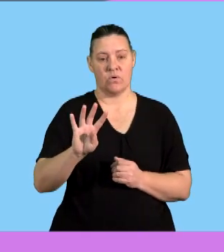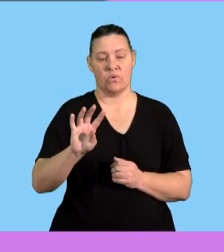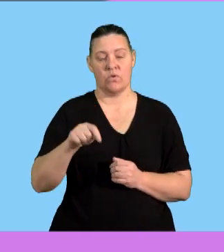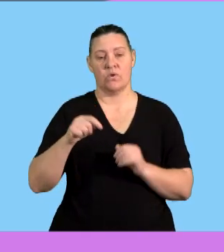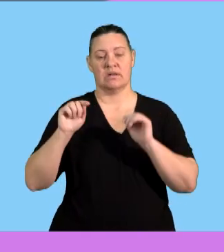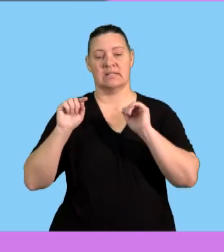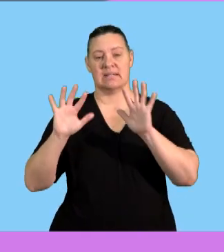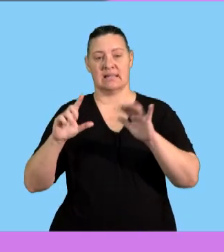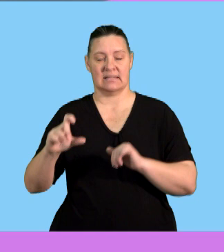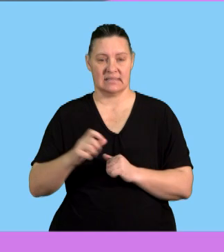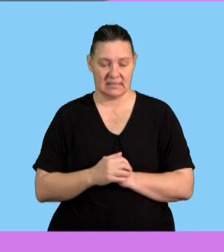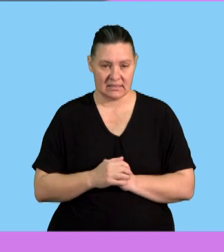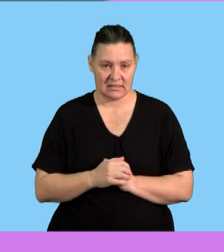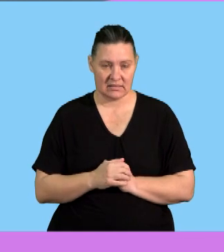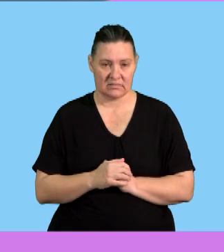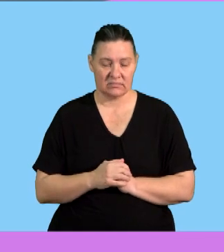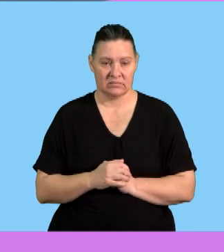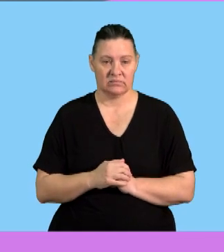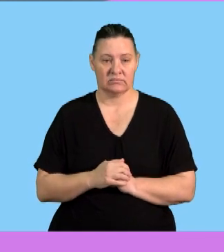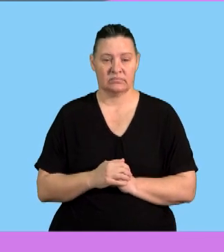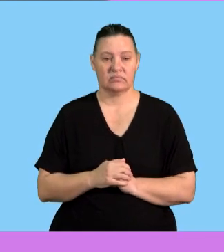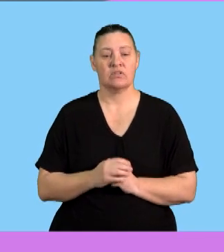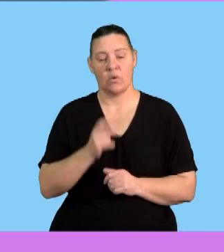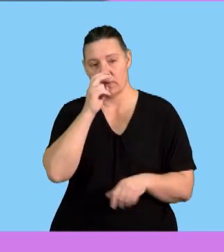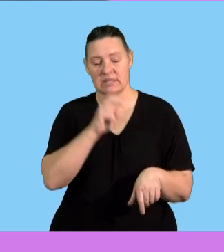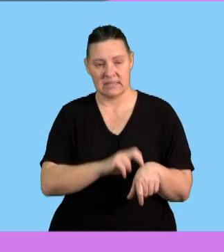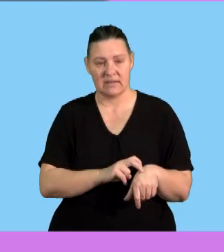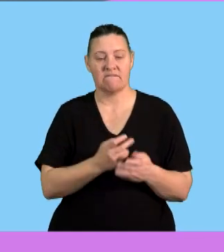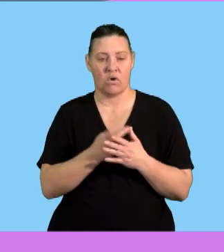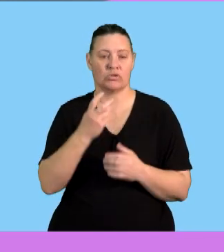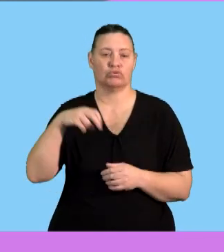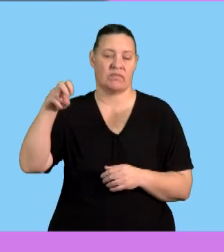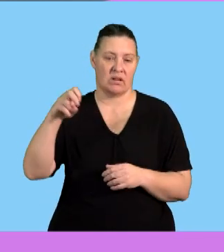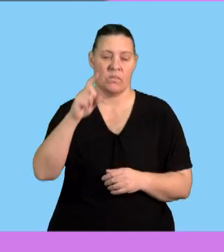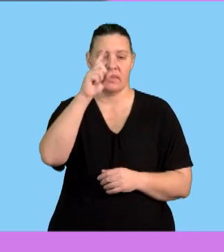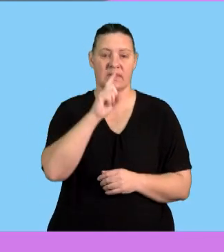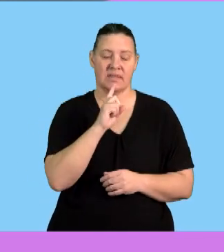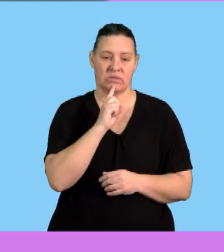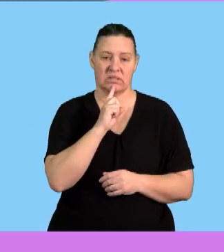3,084.10 cents. So this is the amount we are going to need to travel